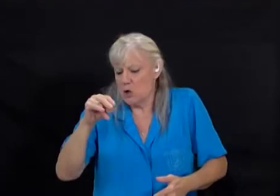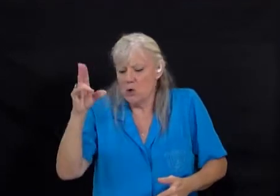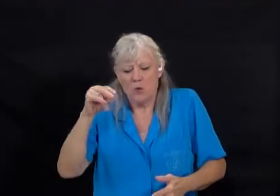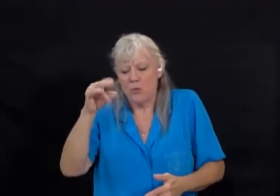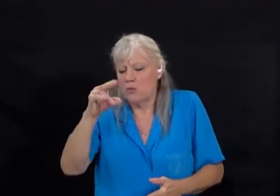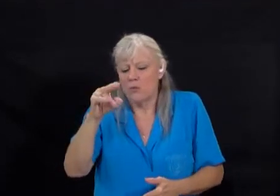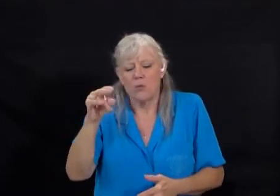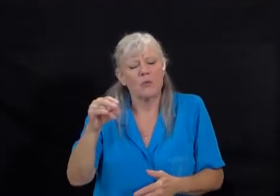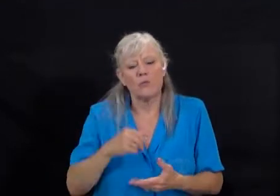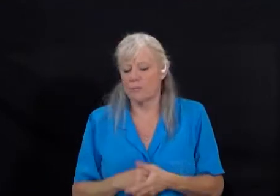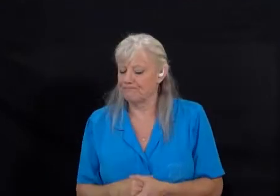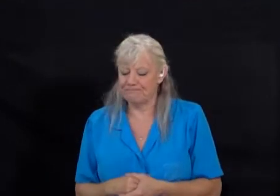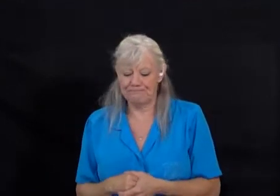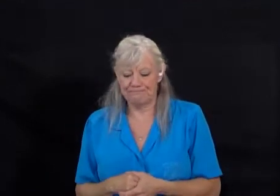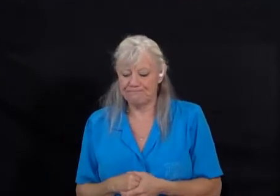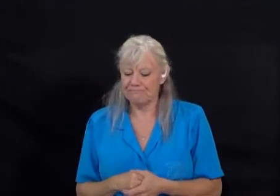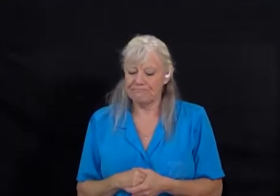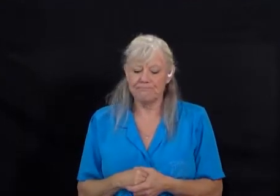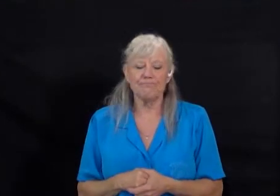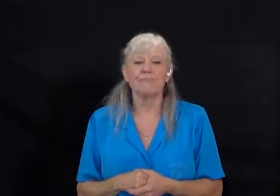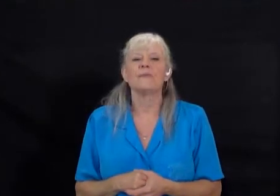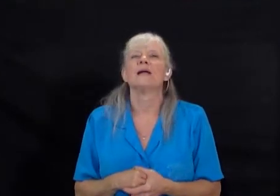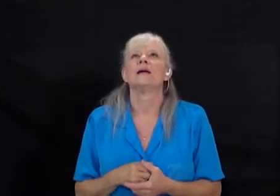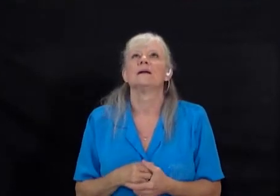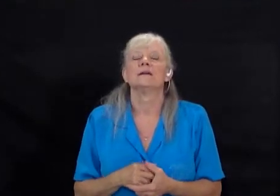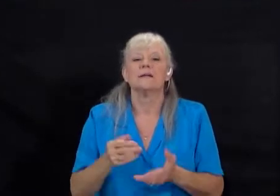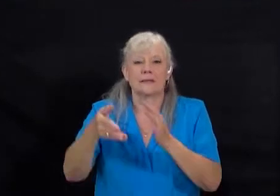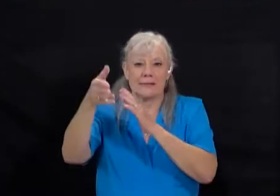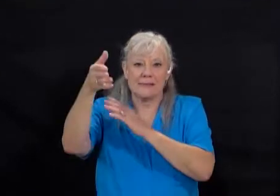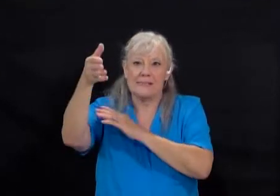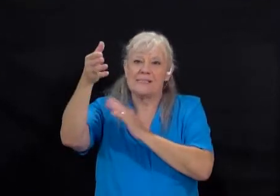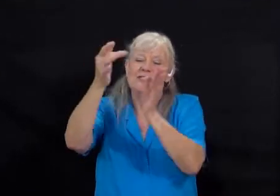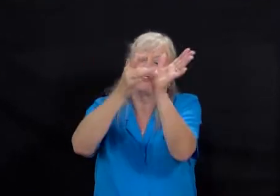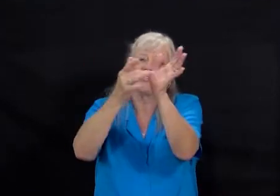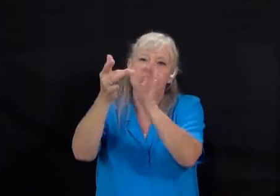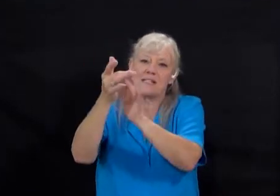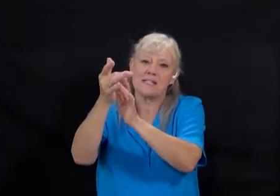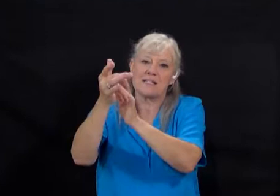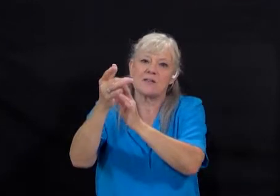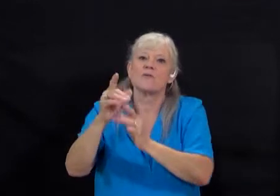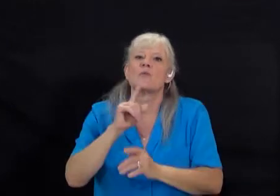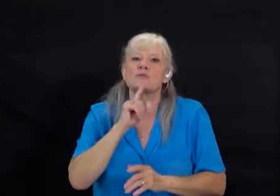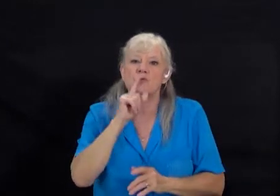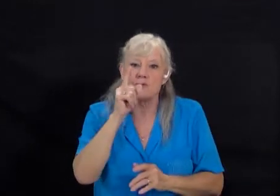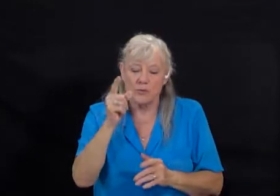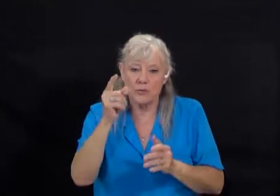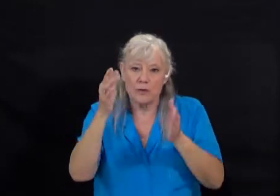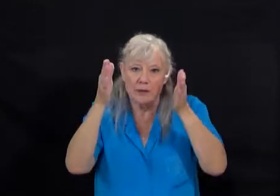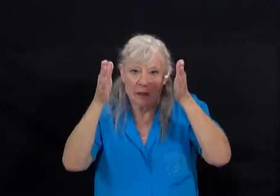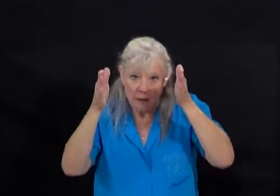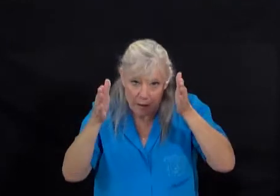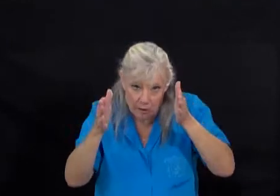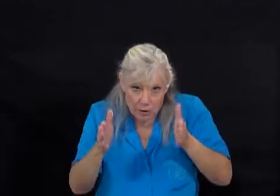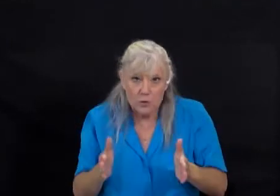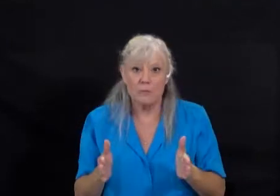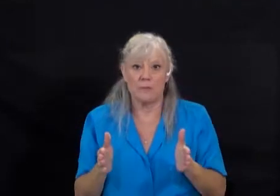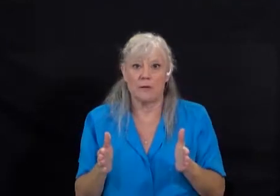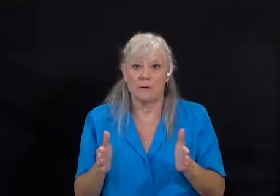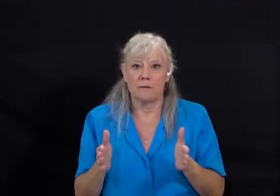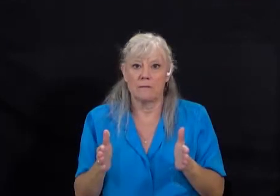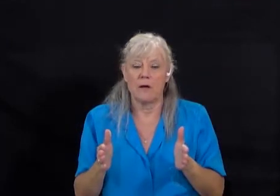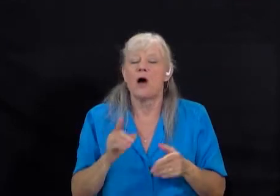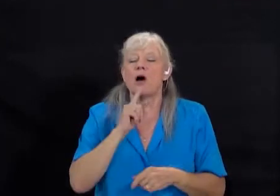clothed, for his human nature would be the pattern of the future glory of other human